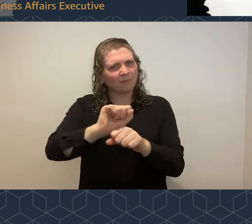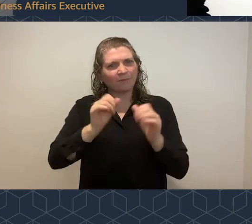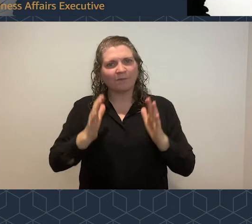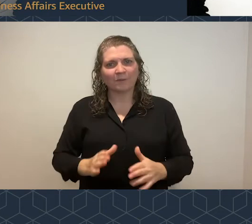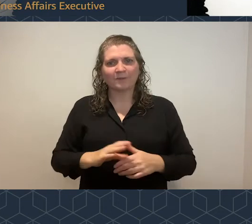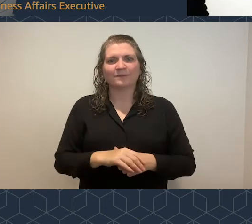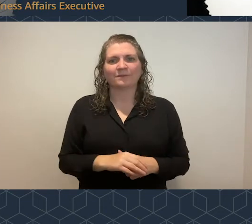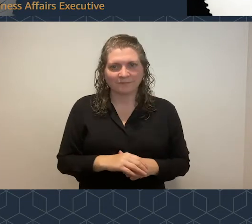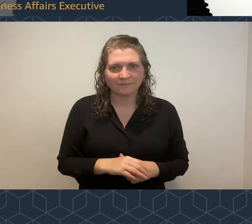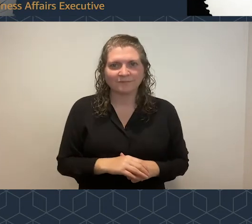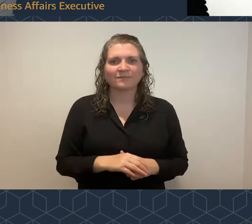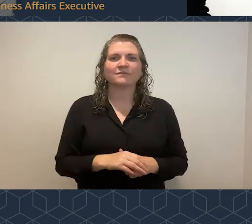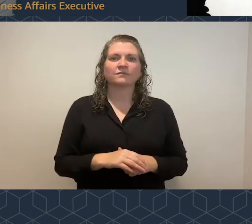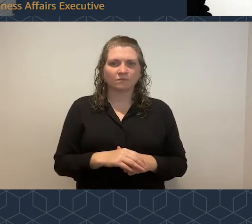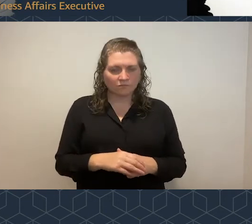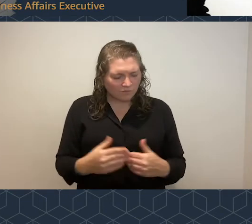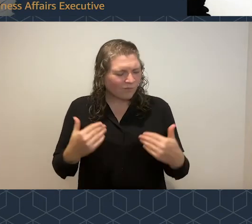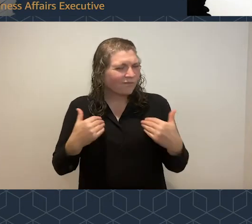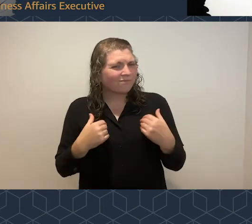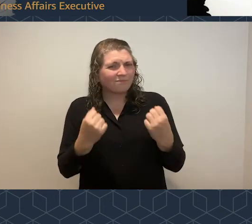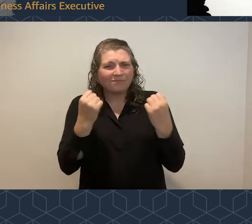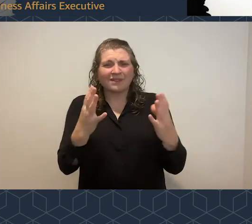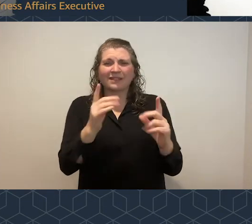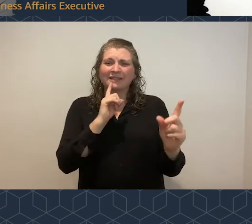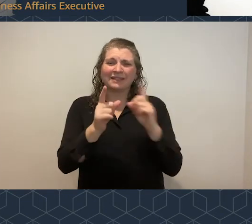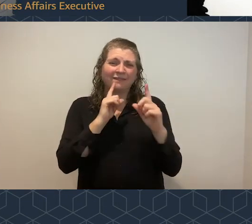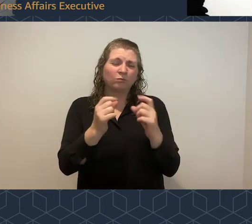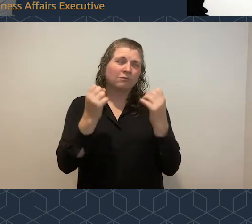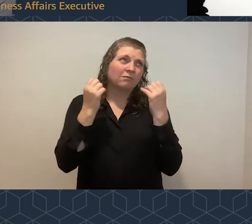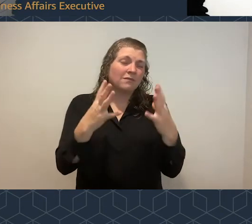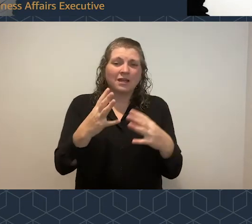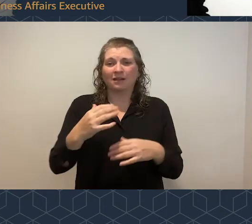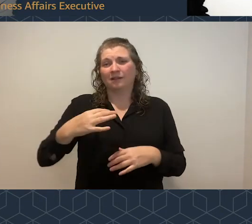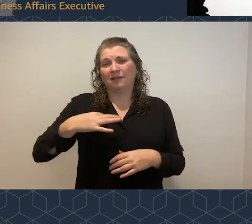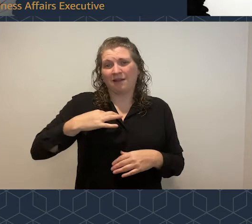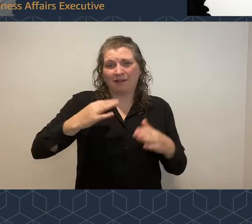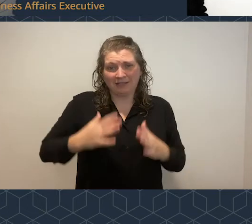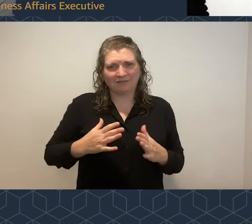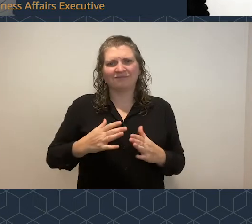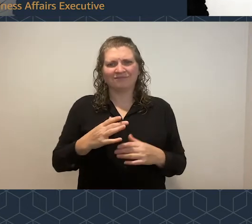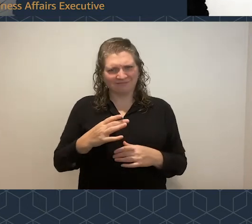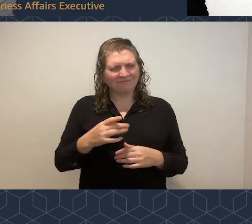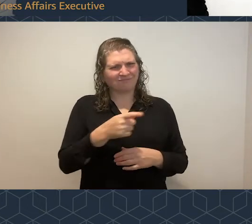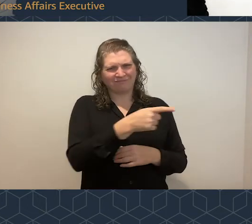we have interviews and candidates come in, they can really see themselves represented on the interview